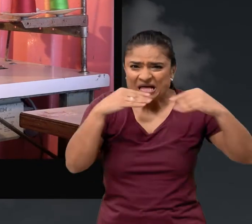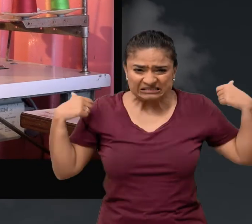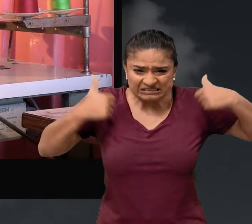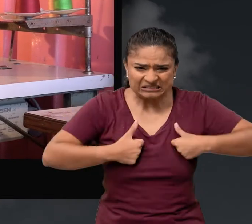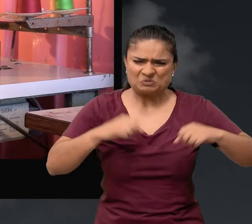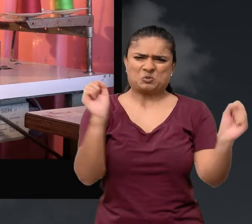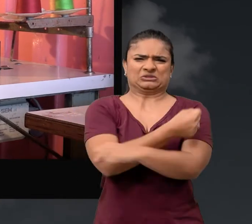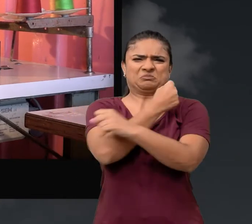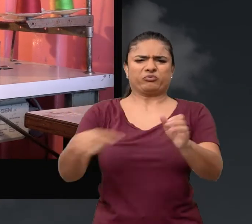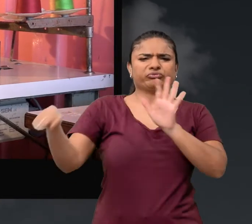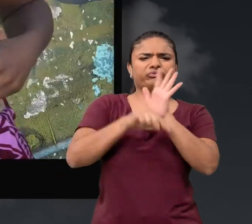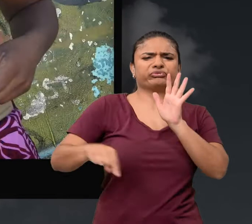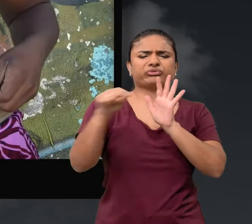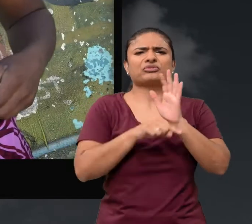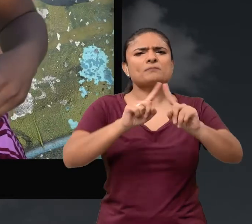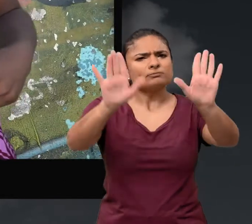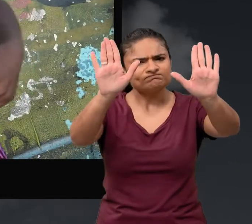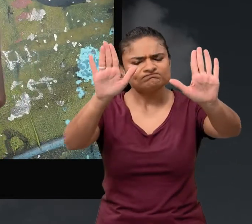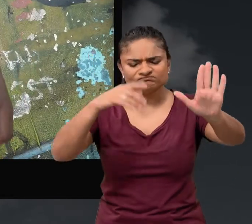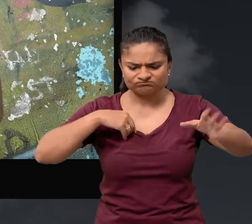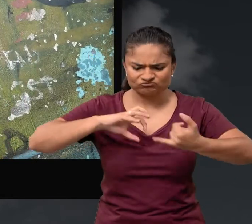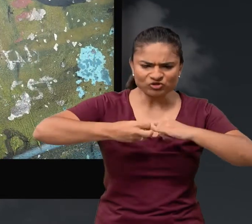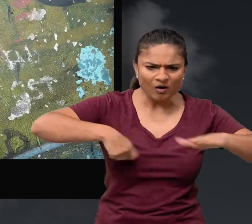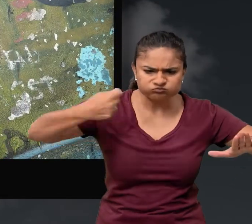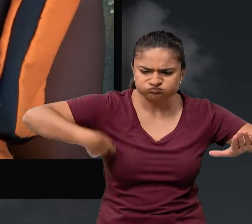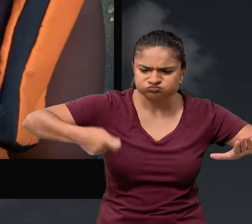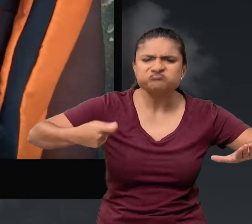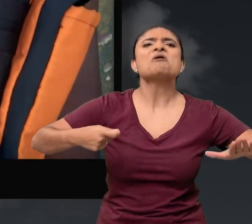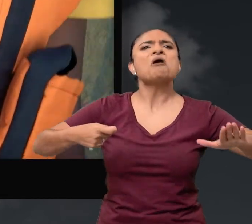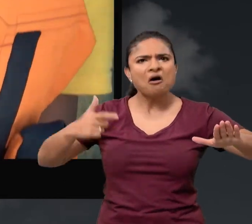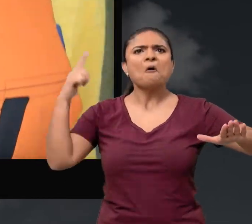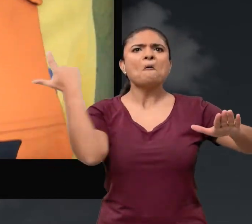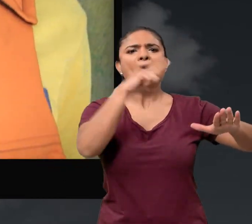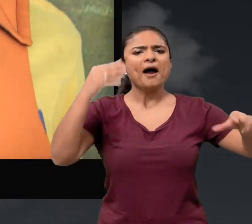of plastic, but I kind of did to prove them wrong.